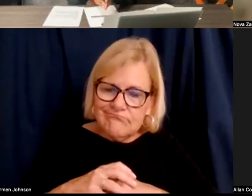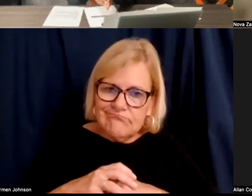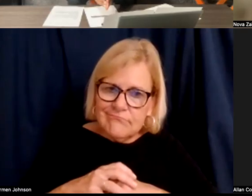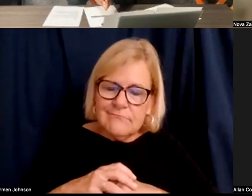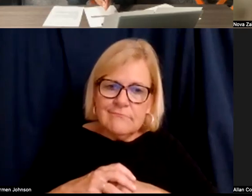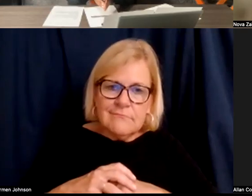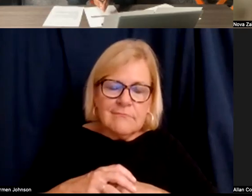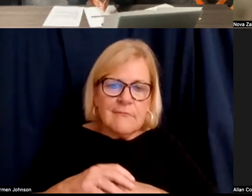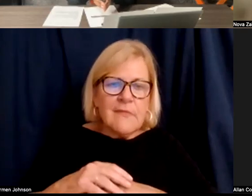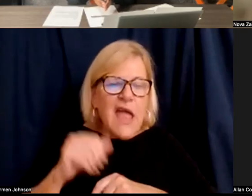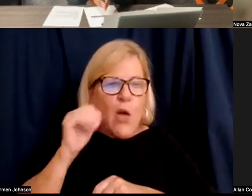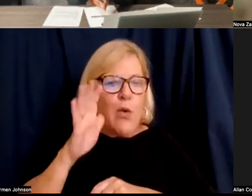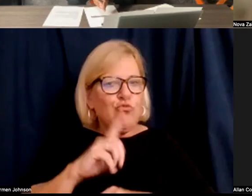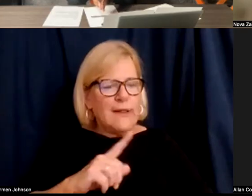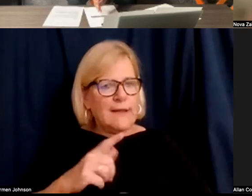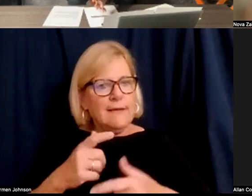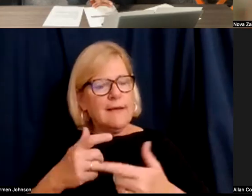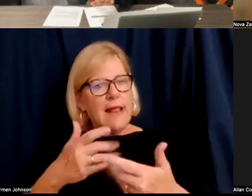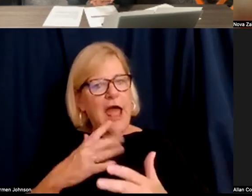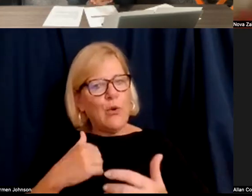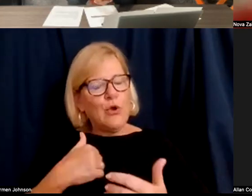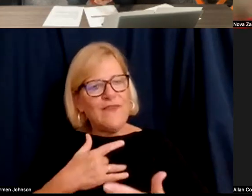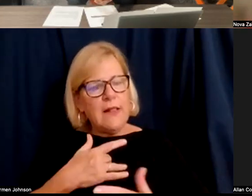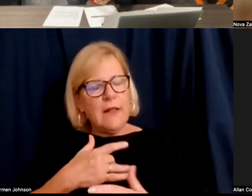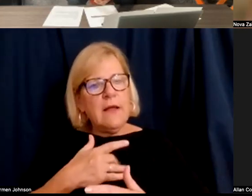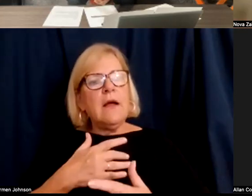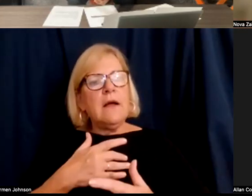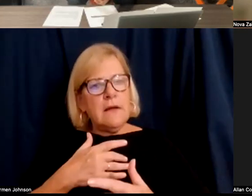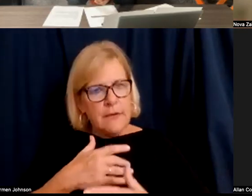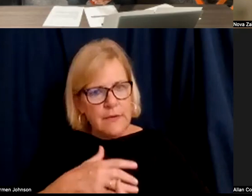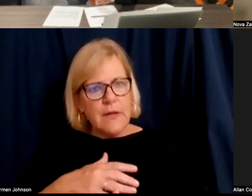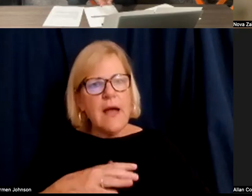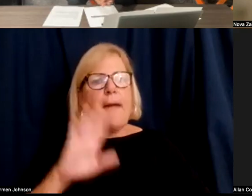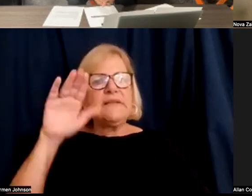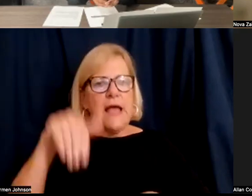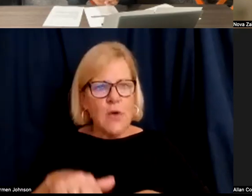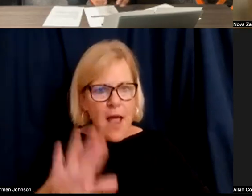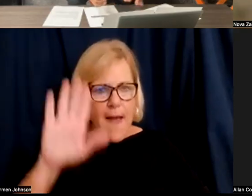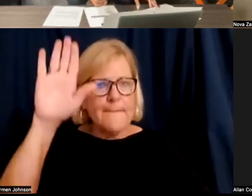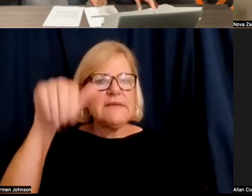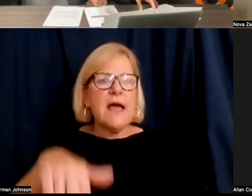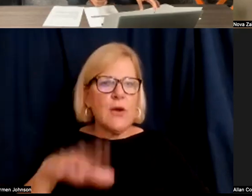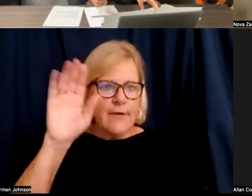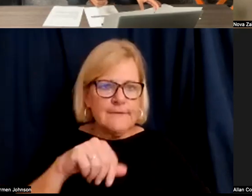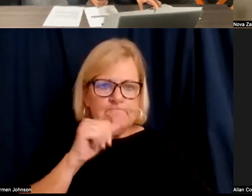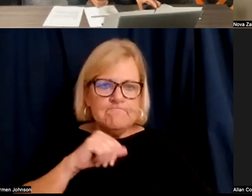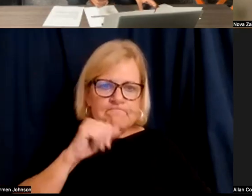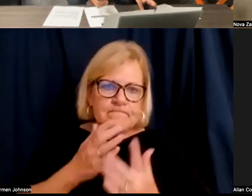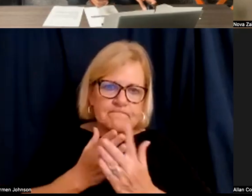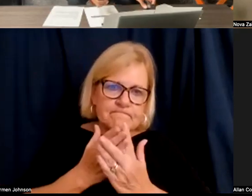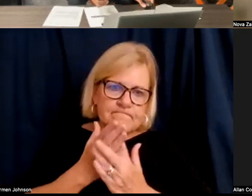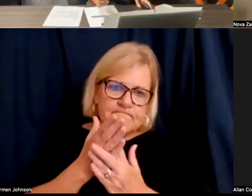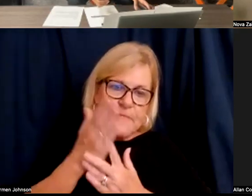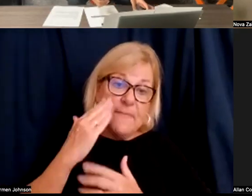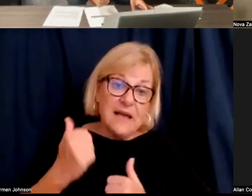it'll really allow you to ride the waves of everything, you know, regardless of what life throws at you, which is a lot, you